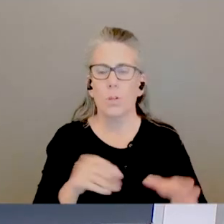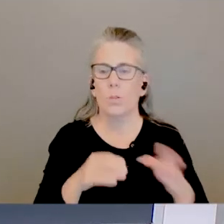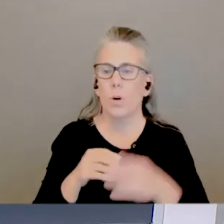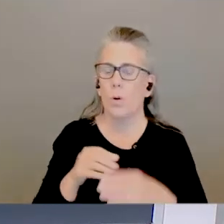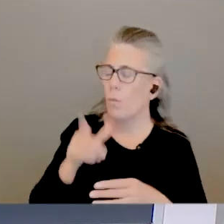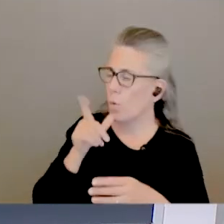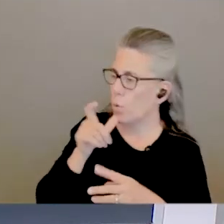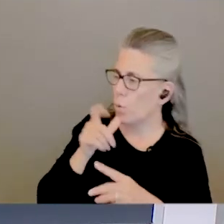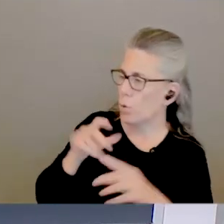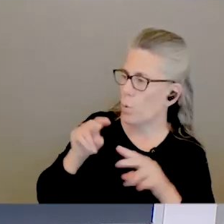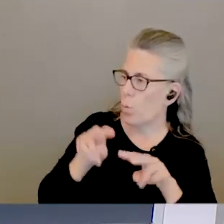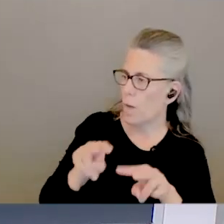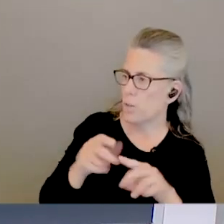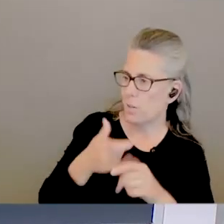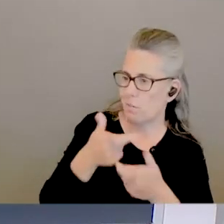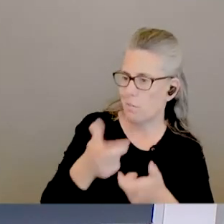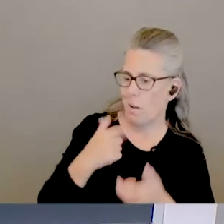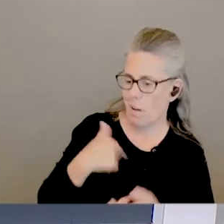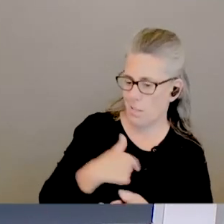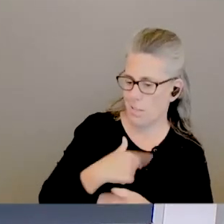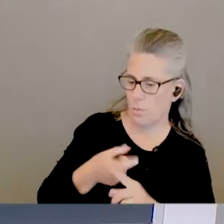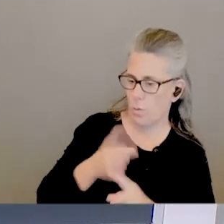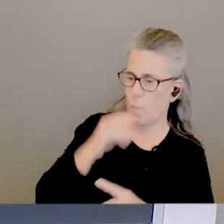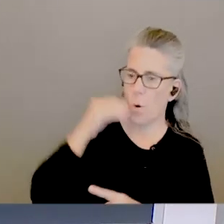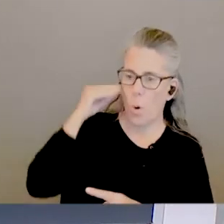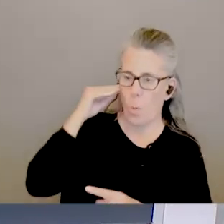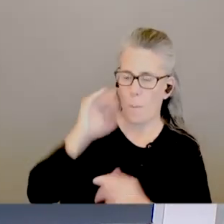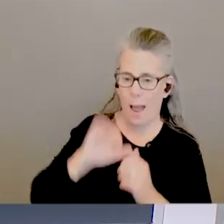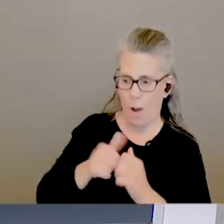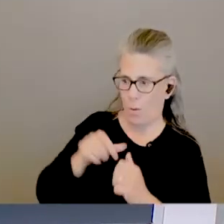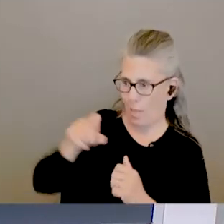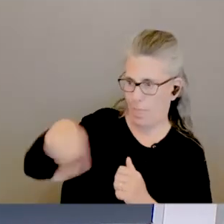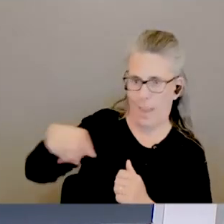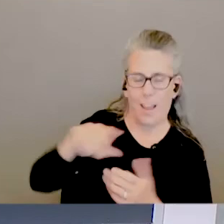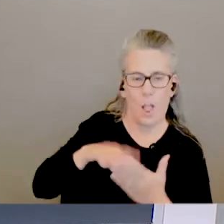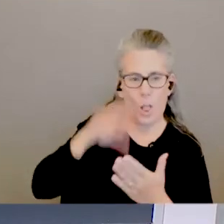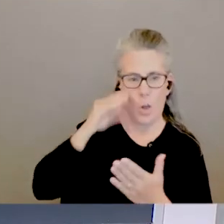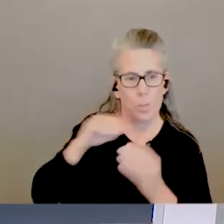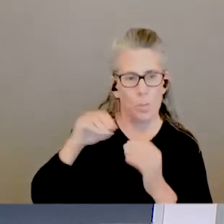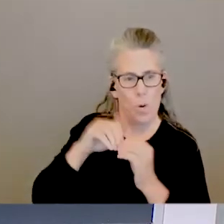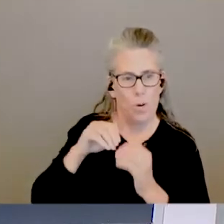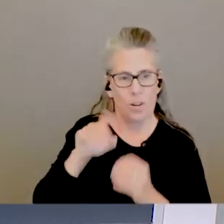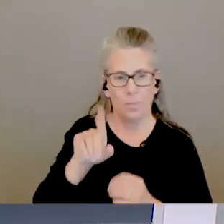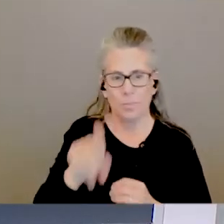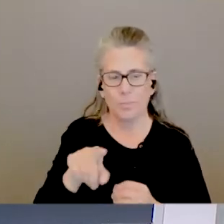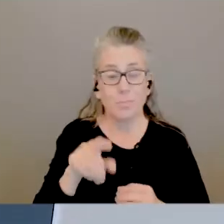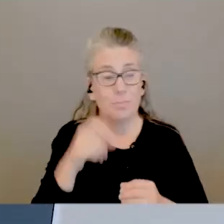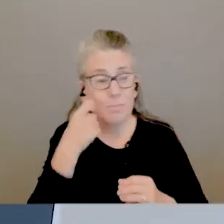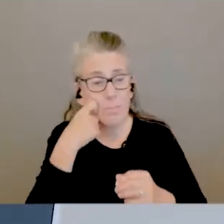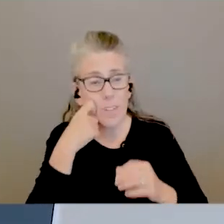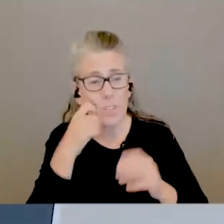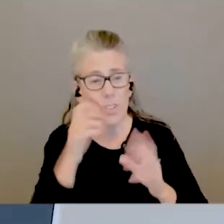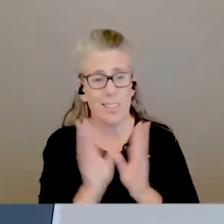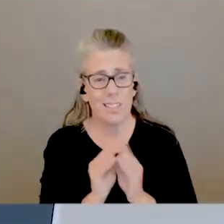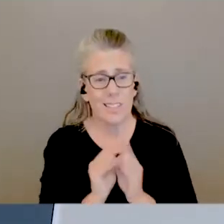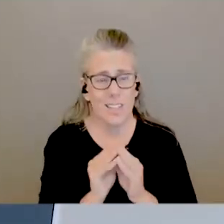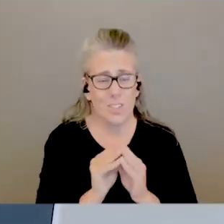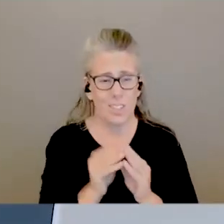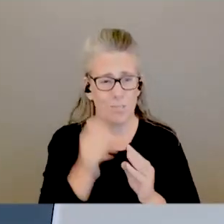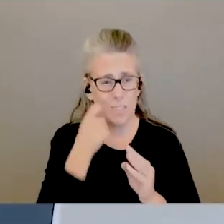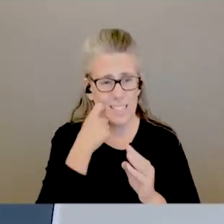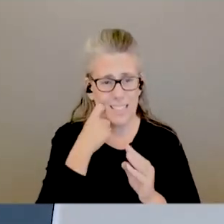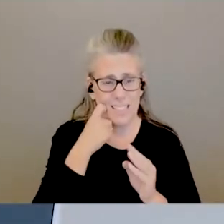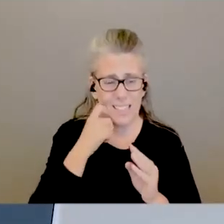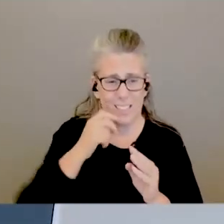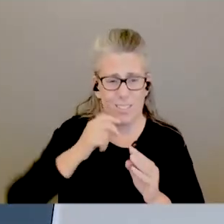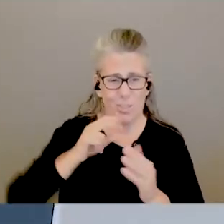home, how can they learn more about this? So we just did a breakout session a couple of hours earlier today, Okay. which is going to